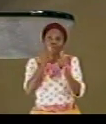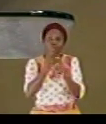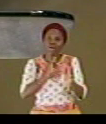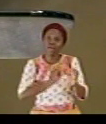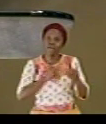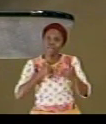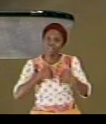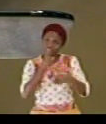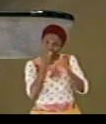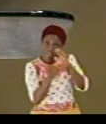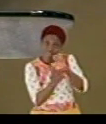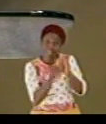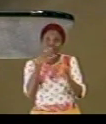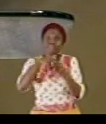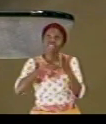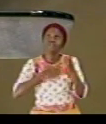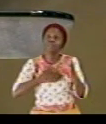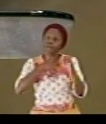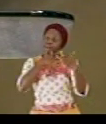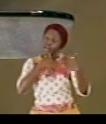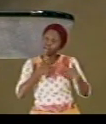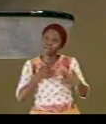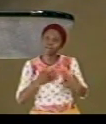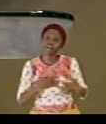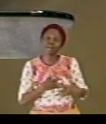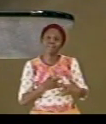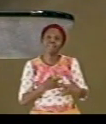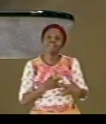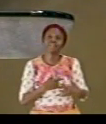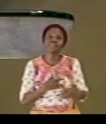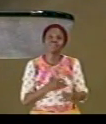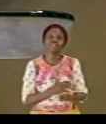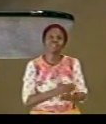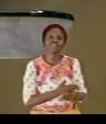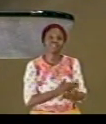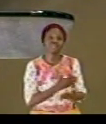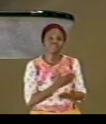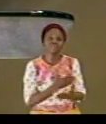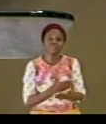Thy word have I hid in my heart.